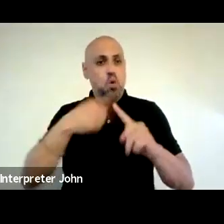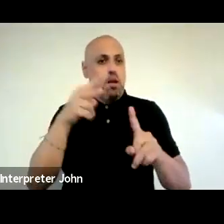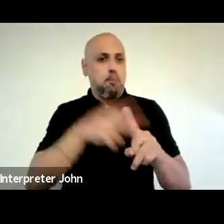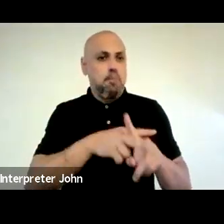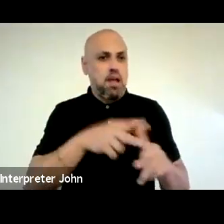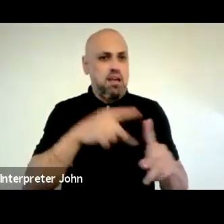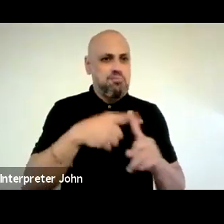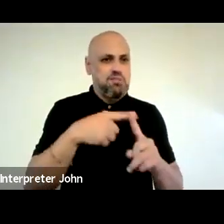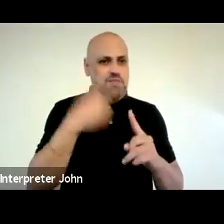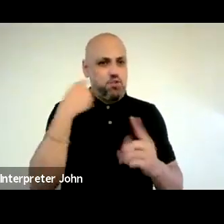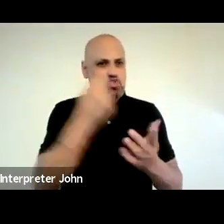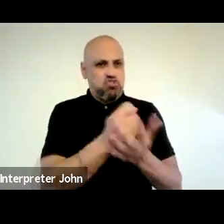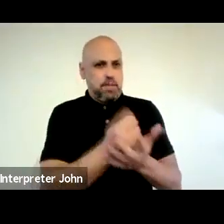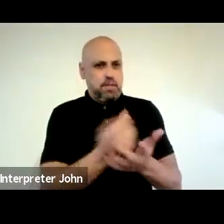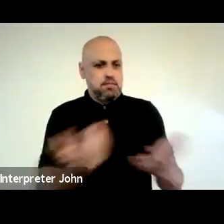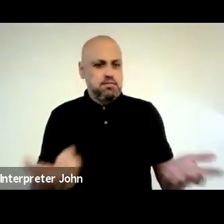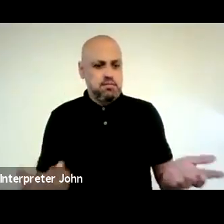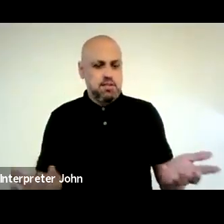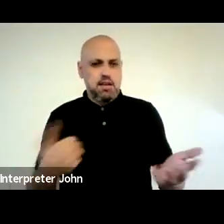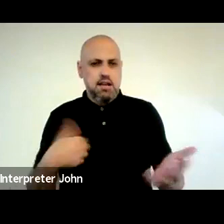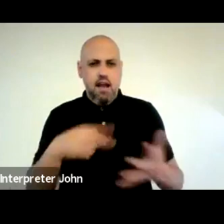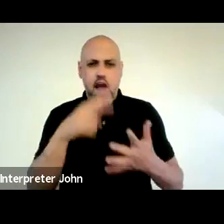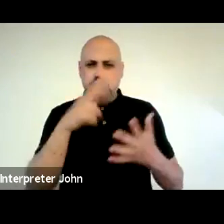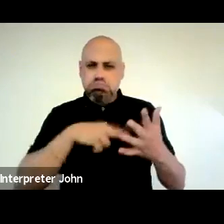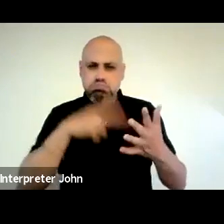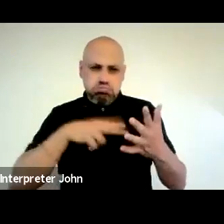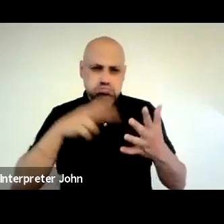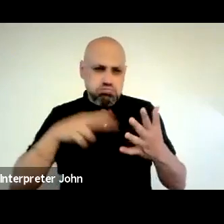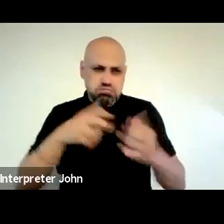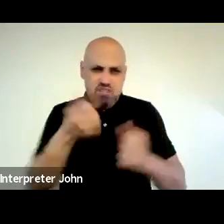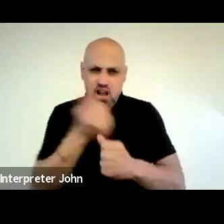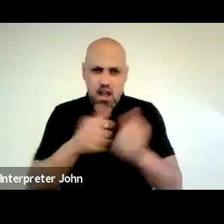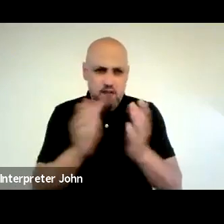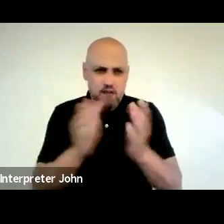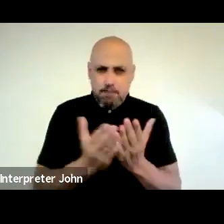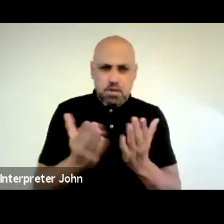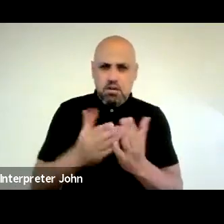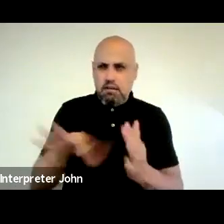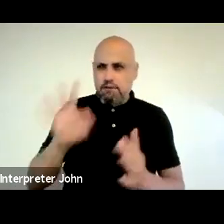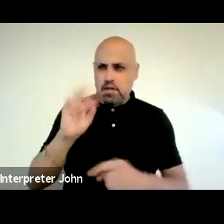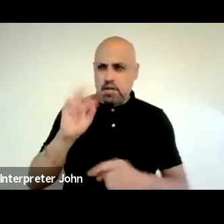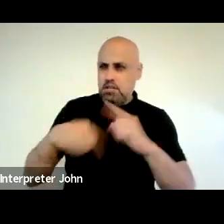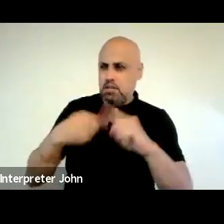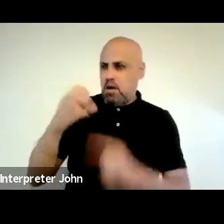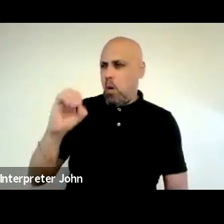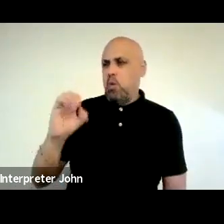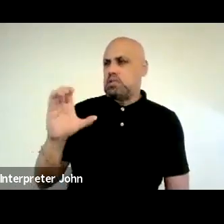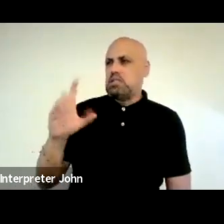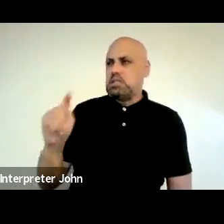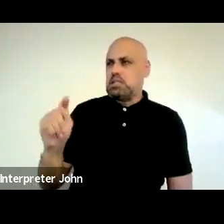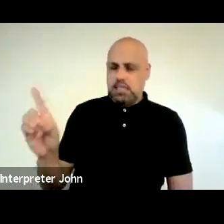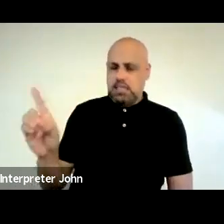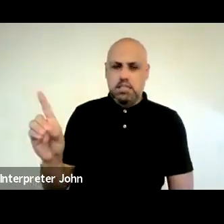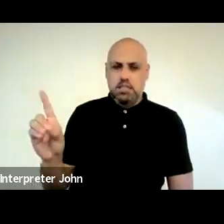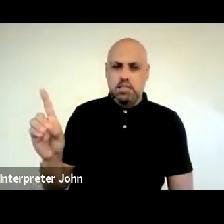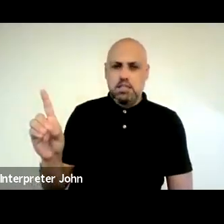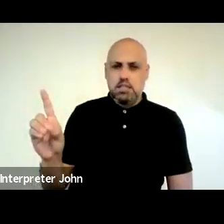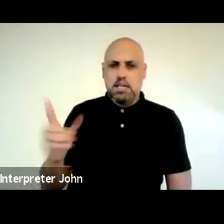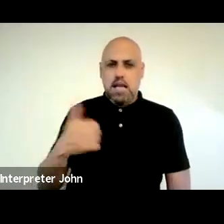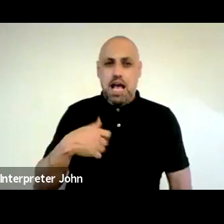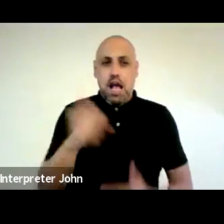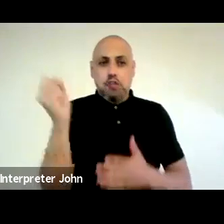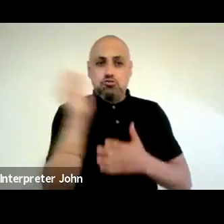to treatment. I read every single book there was out there on OCD. I